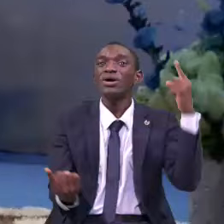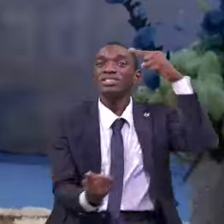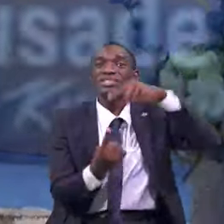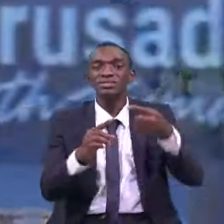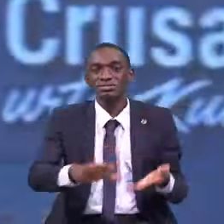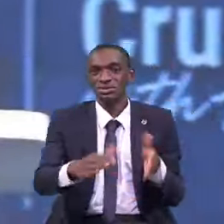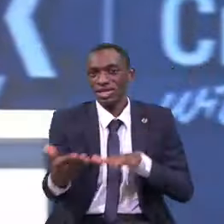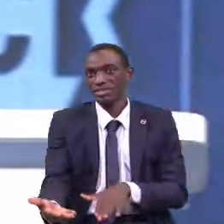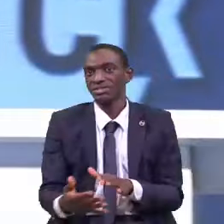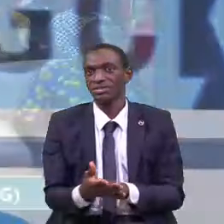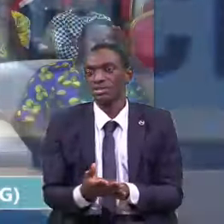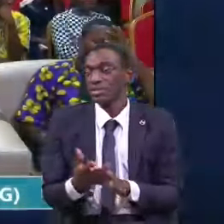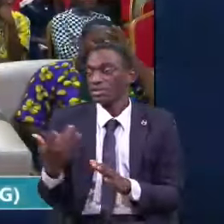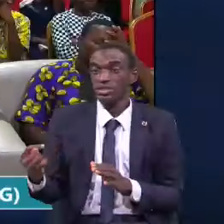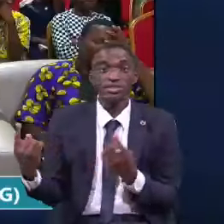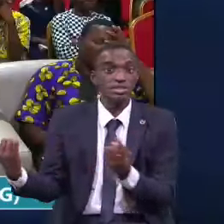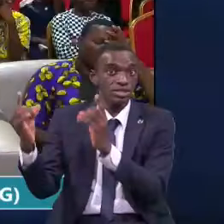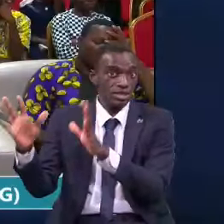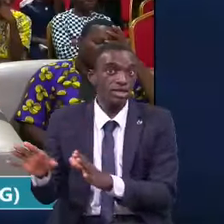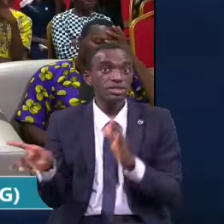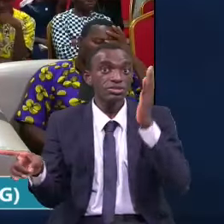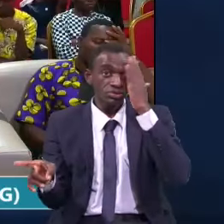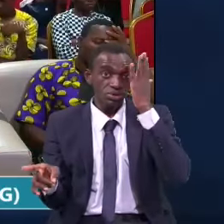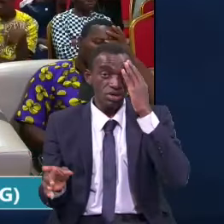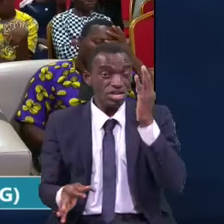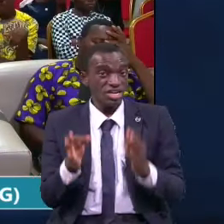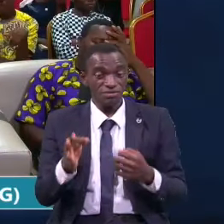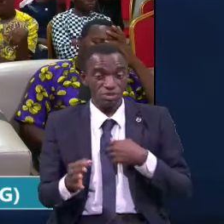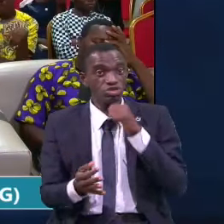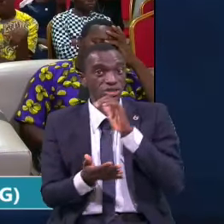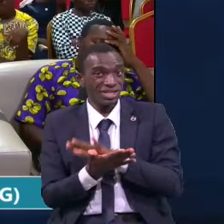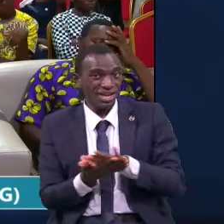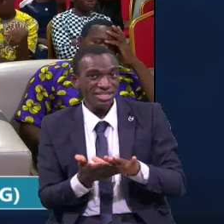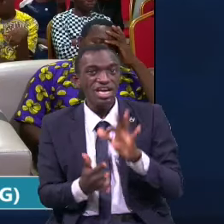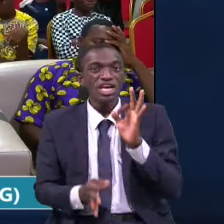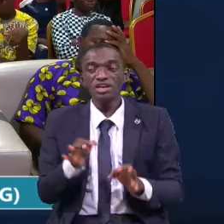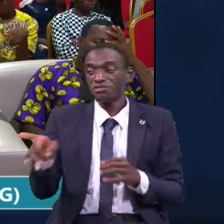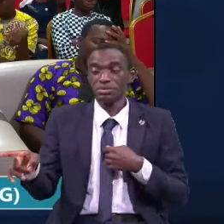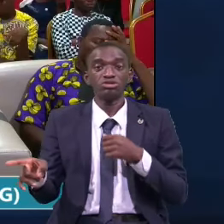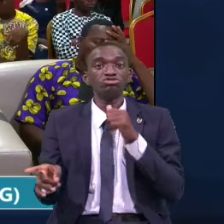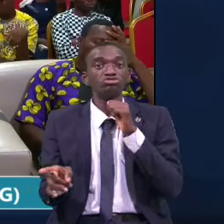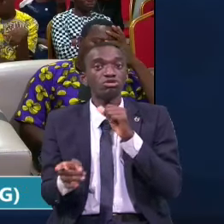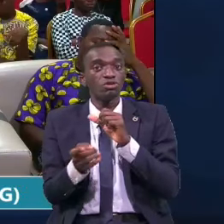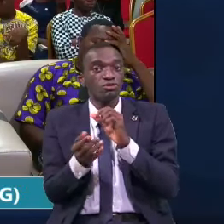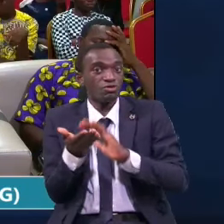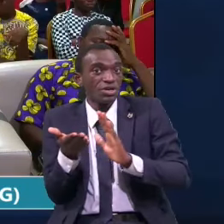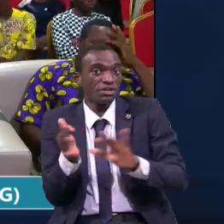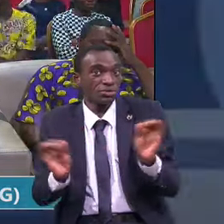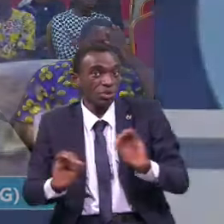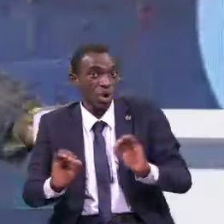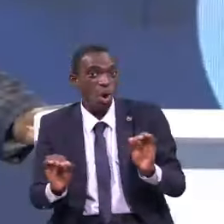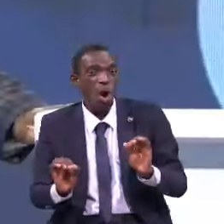The sinner knows if he's not cleansed, if he's not saved, if he's not forgiven, he'll be separated